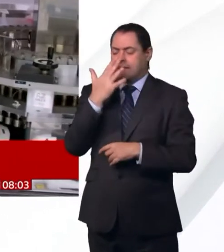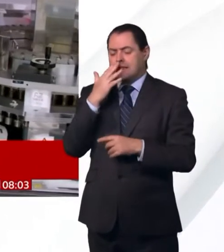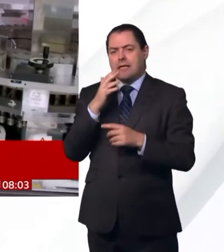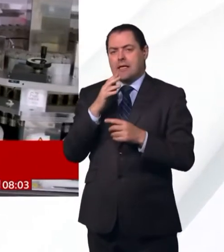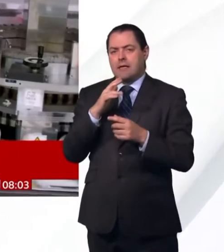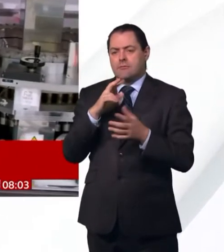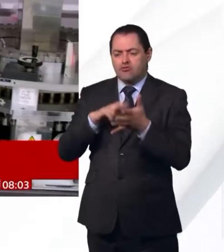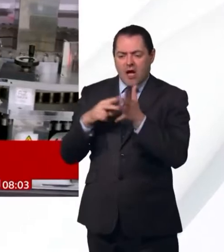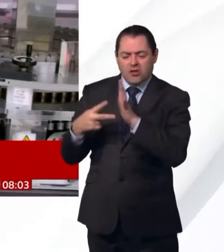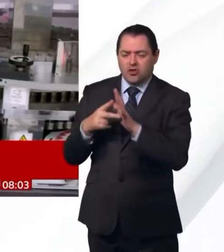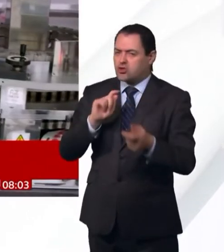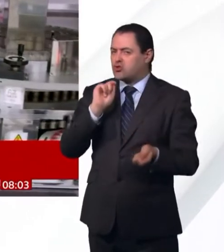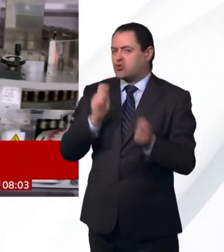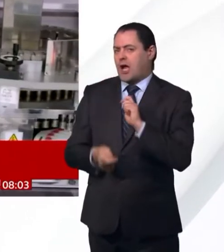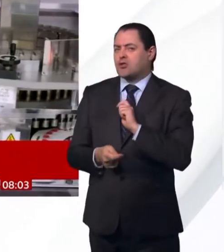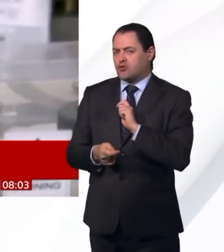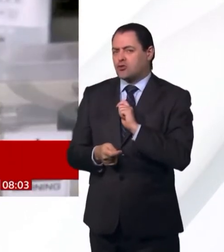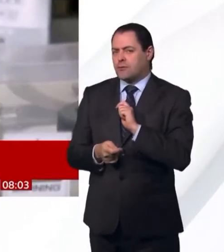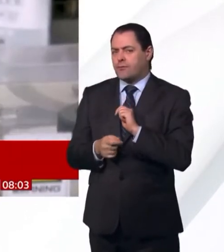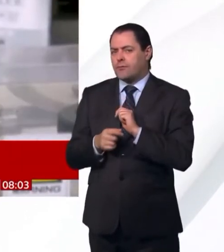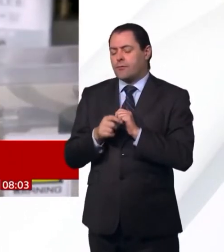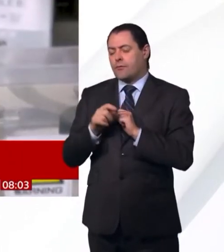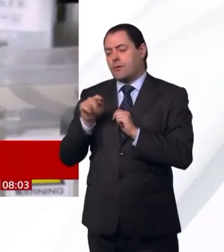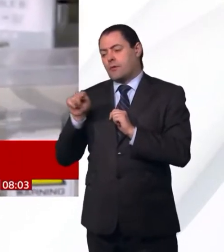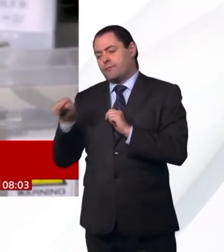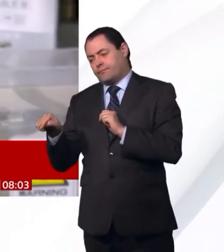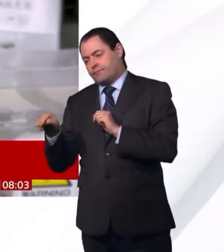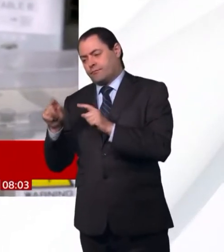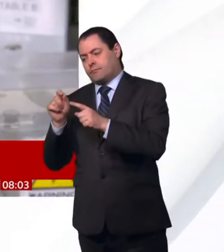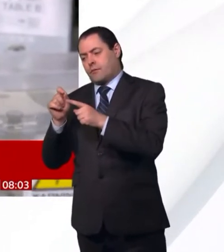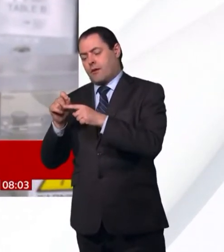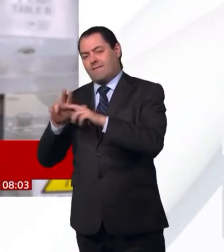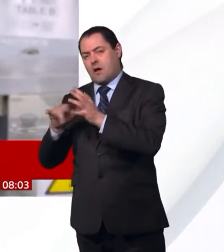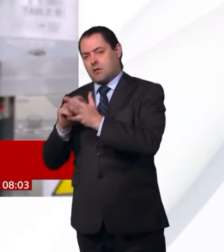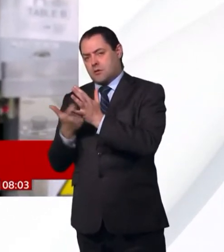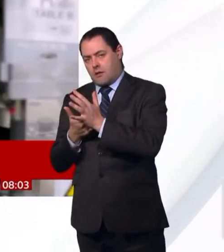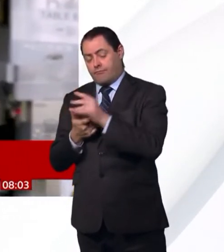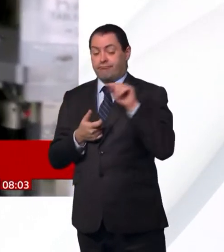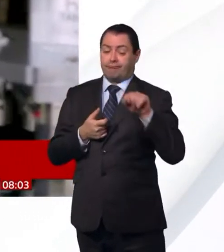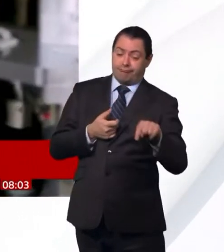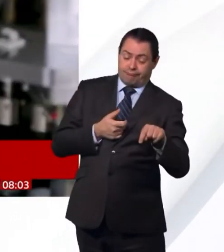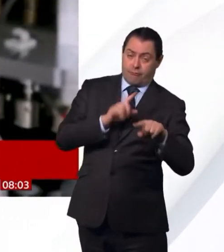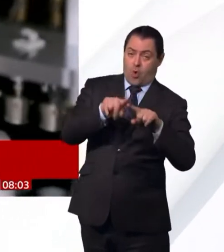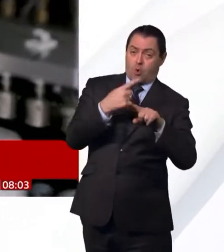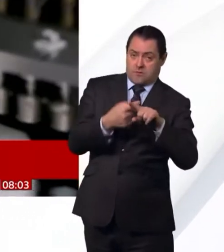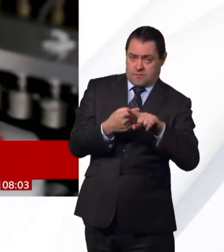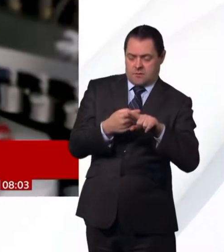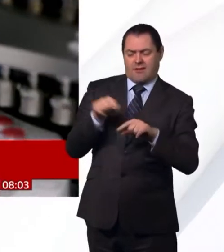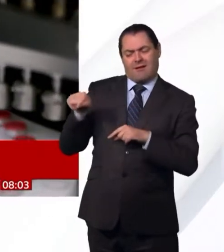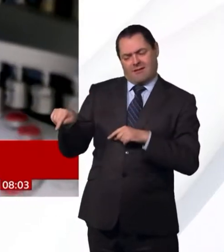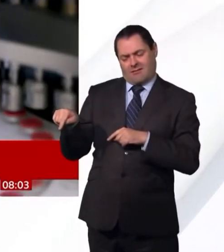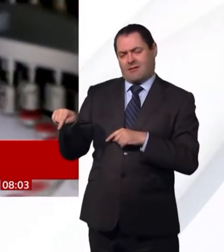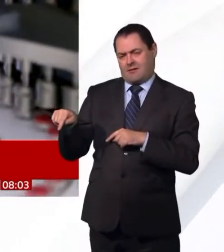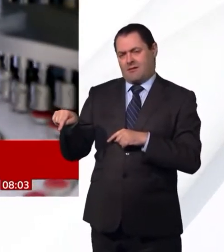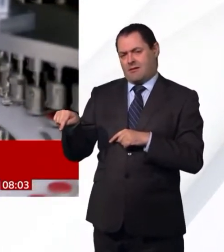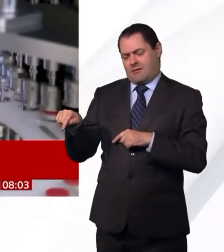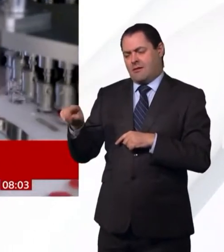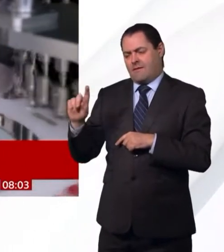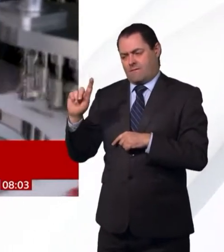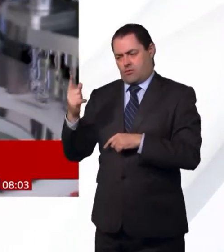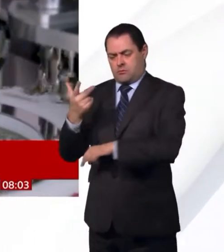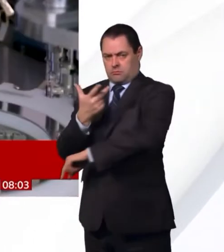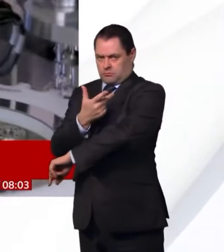here on both the Oxford and the Pfizer jabs. That initially the Pfizer jab, there was a 3-week